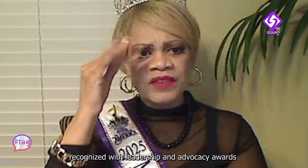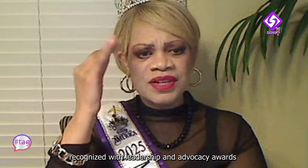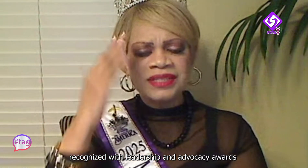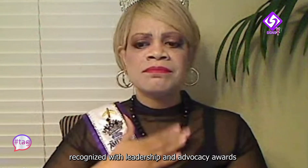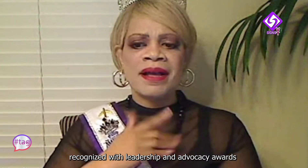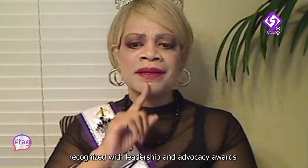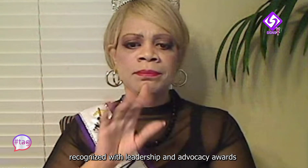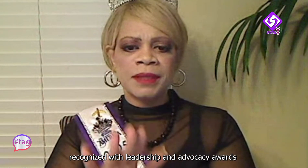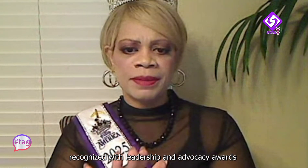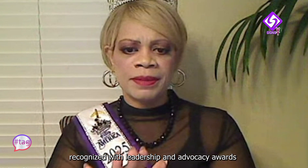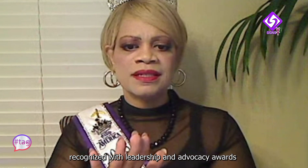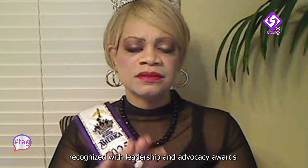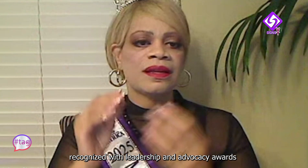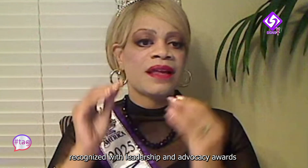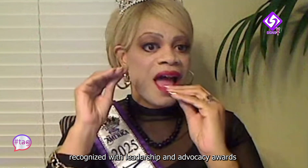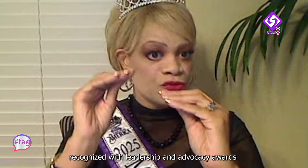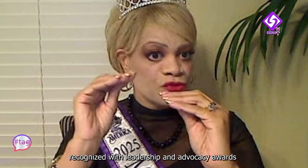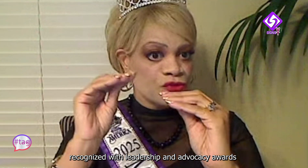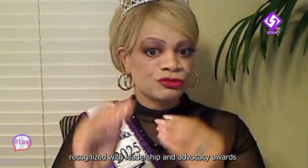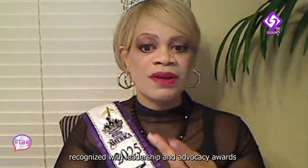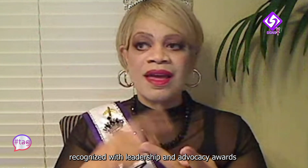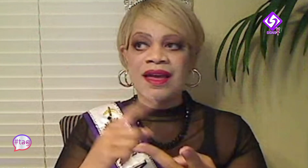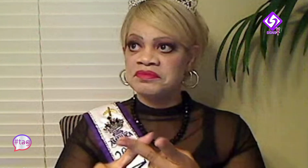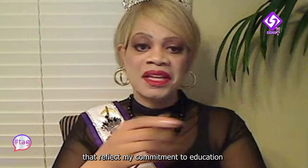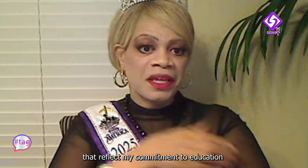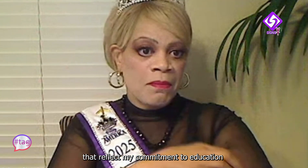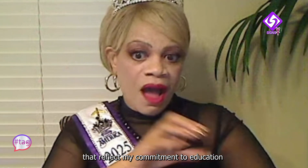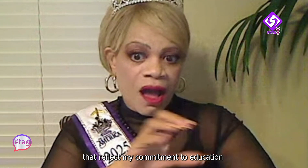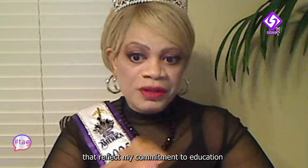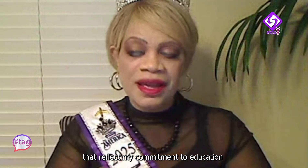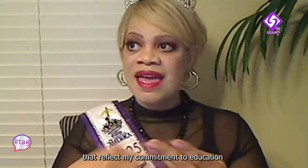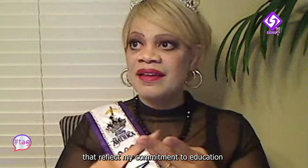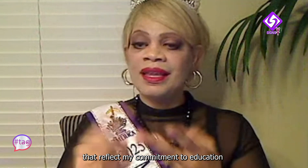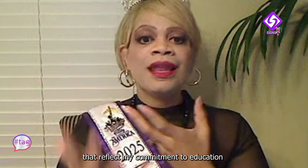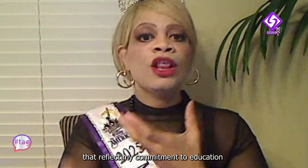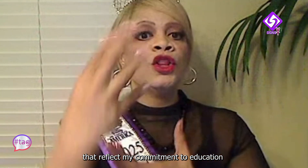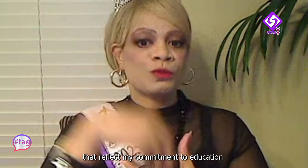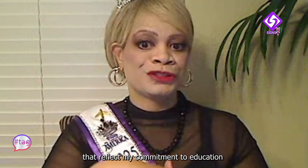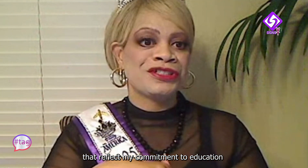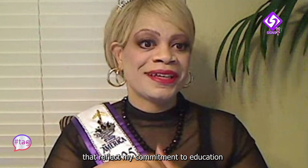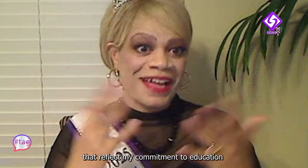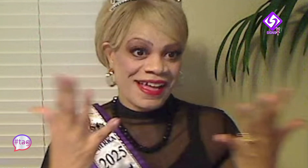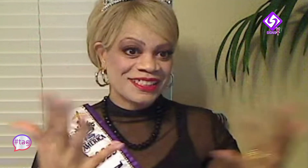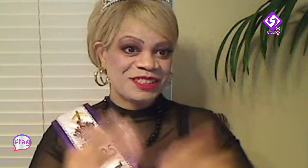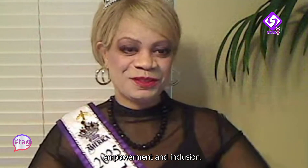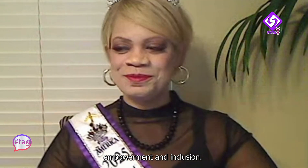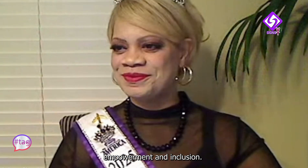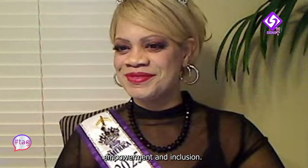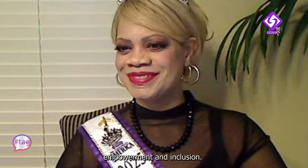recognized with leadership and advocacy awards that reflect my commitment to